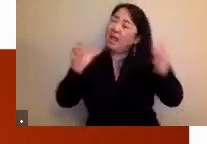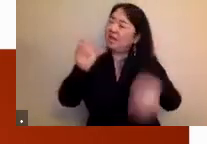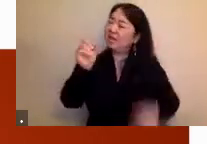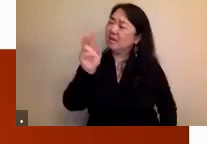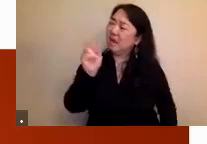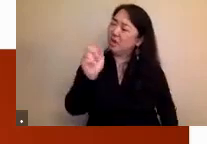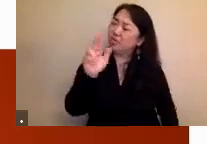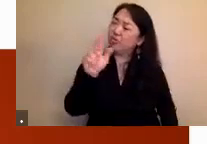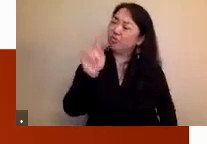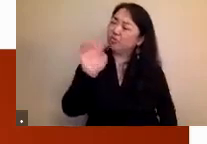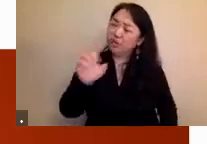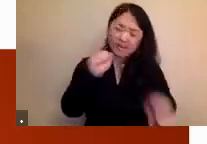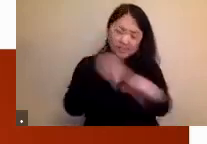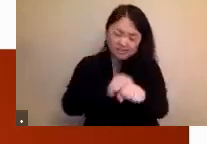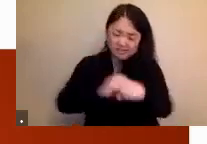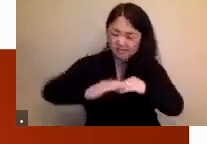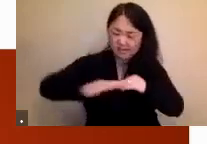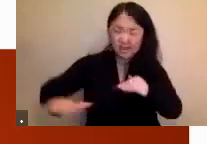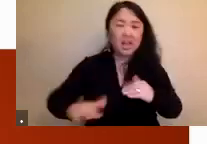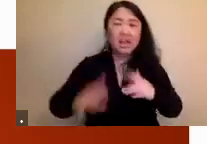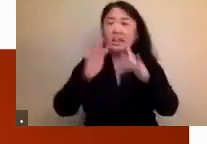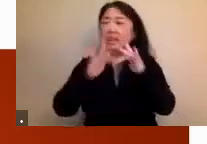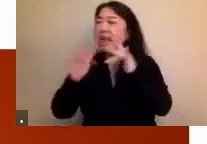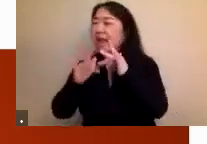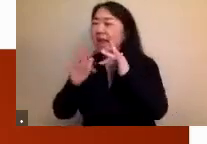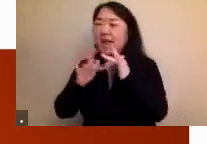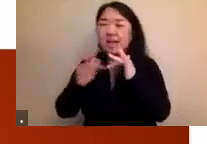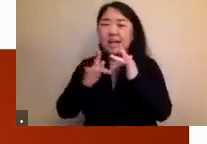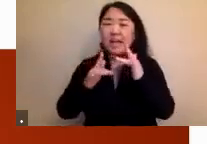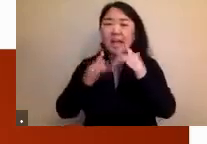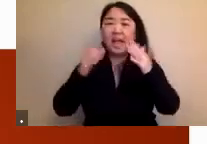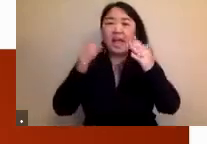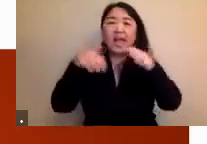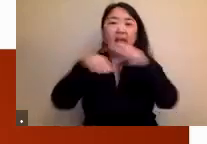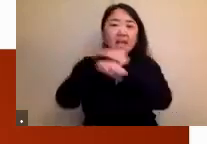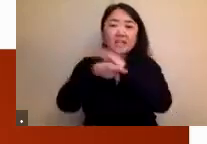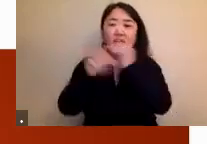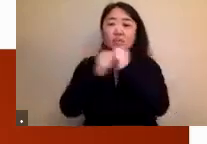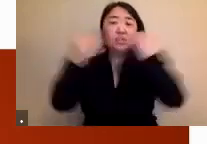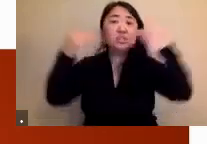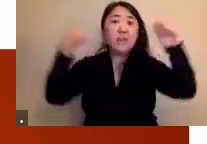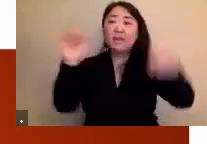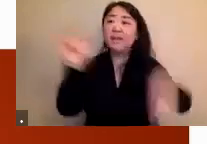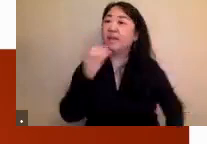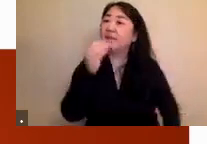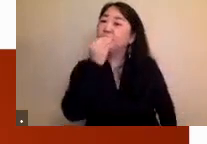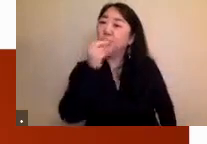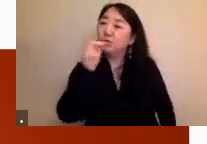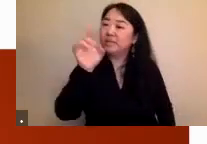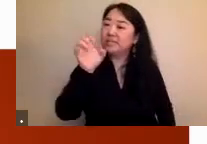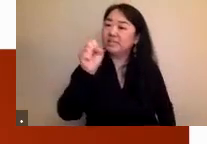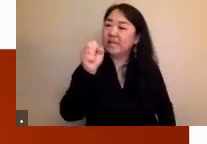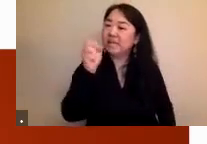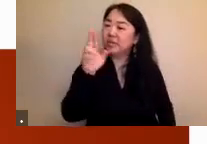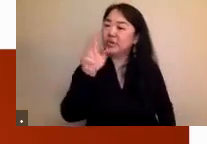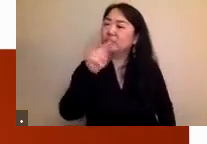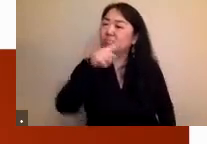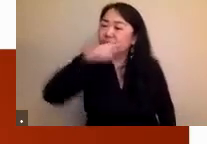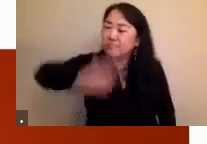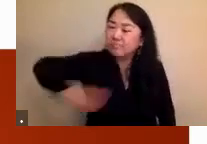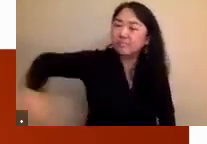to shopping, food deserts, so to speak, and even access to viable parks with grass in